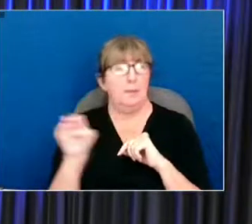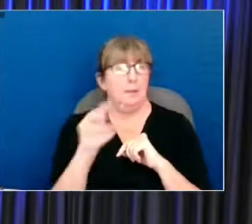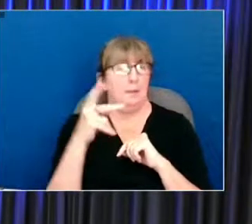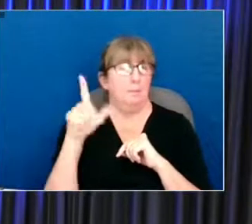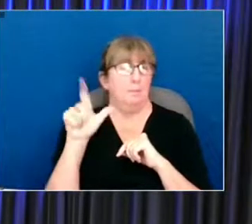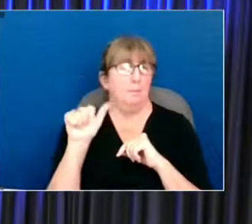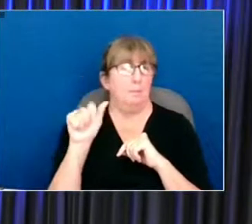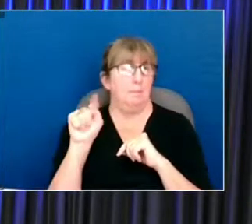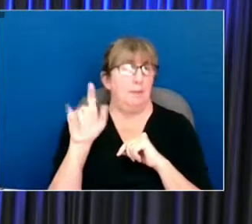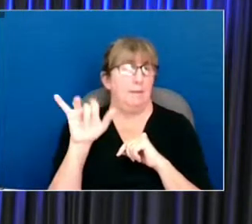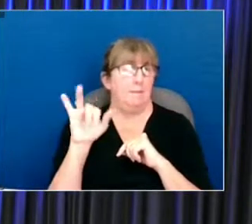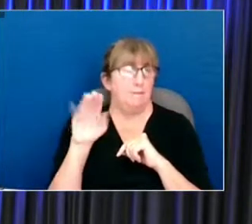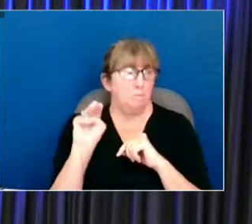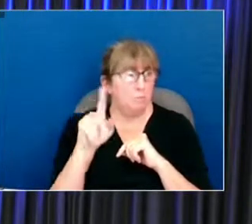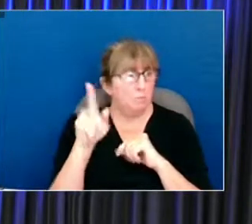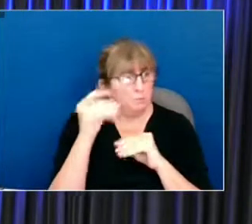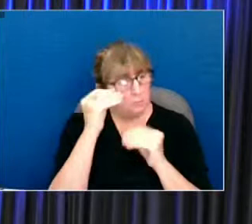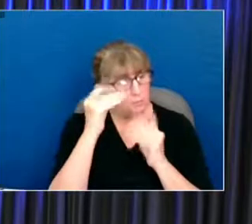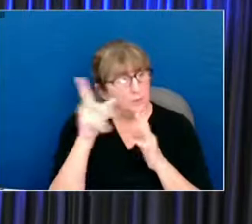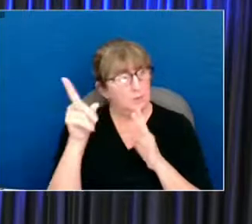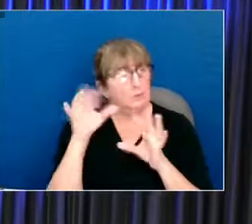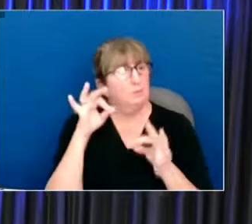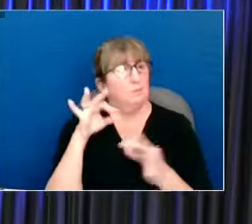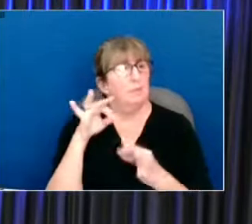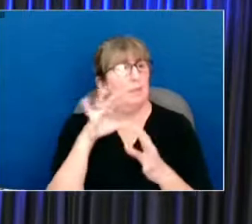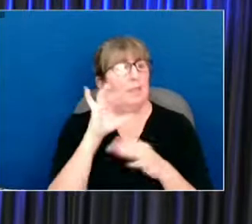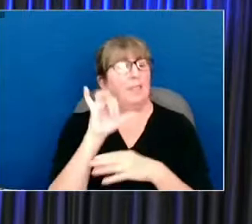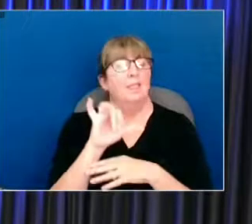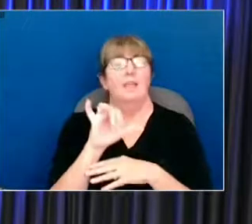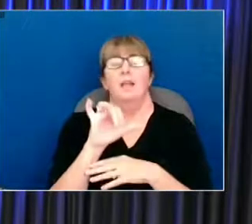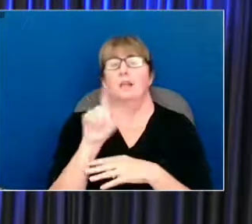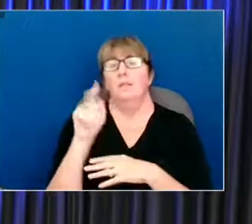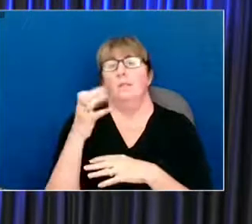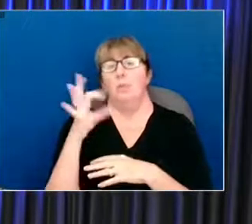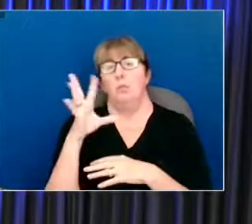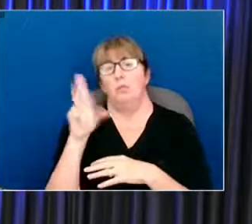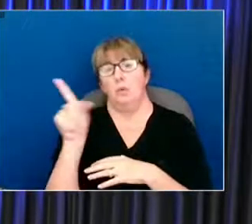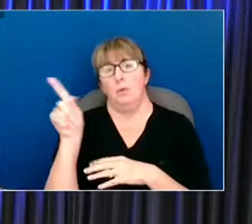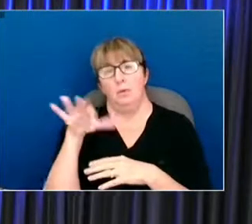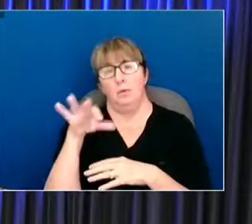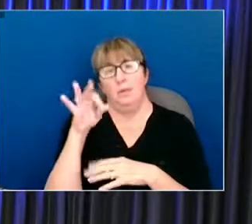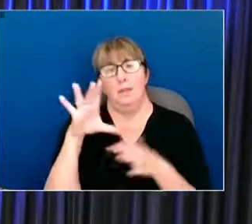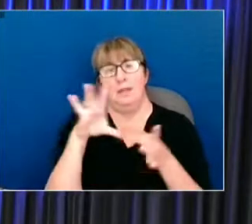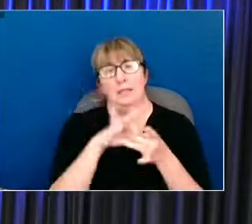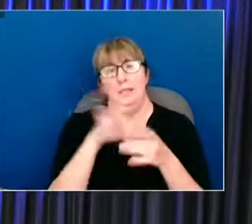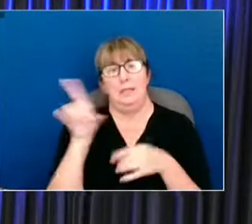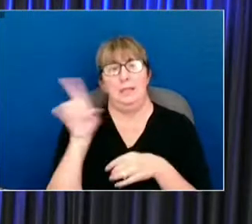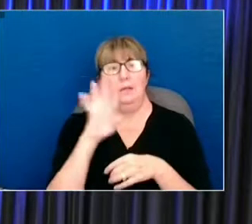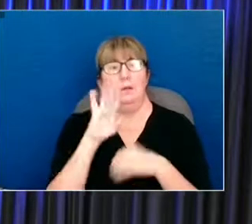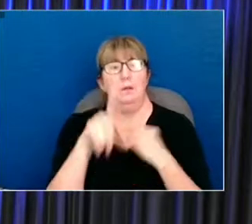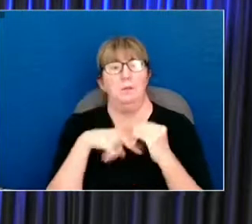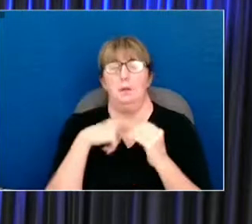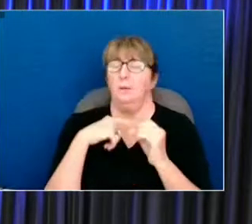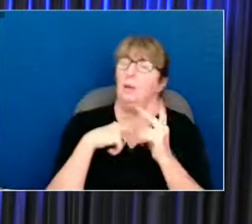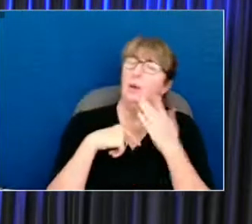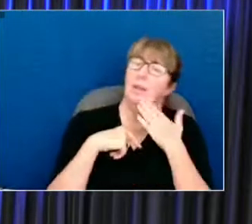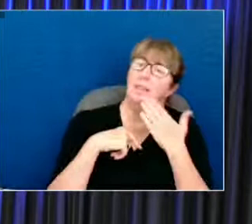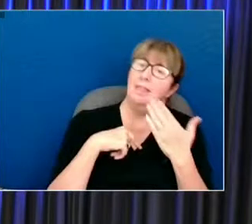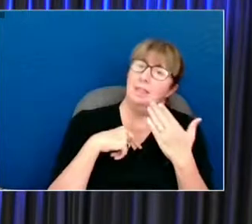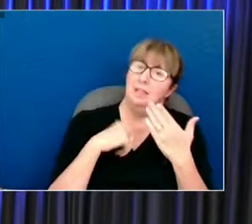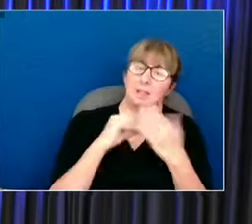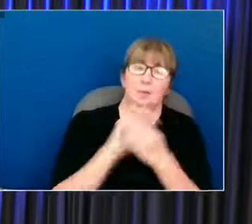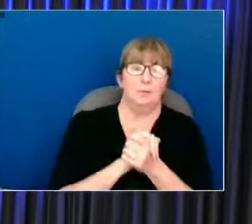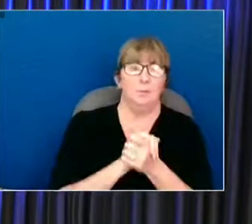Alvaro had some feedback? That's the thread where you'll find that link he's talking about. All right, thank you. I was like, I know I missed